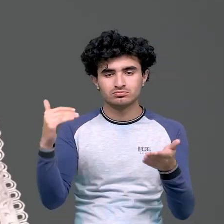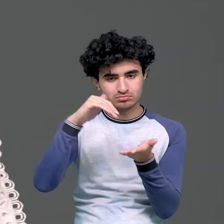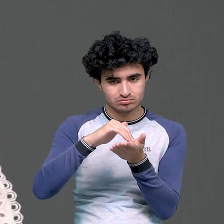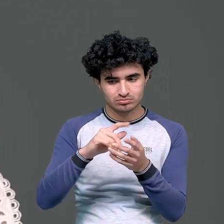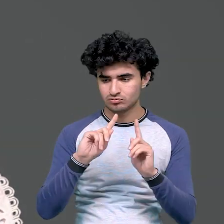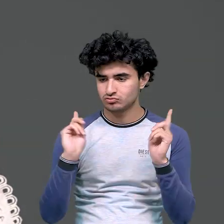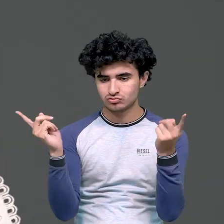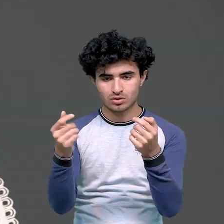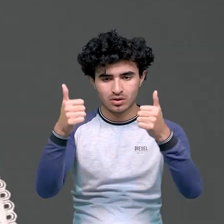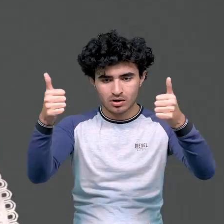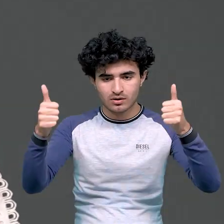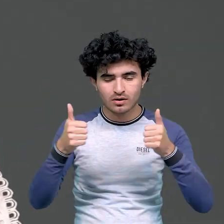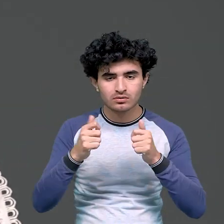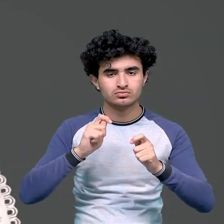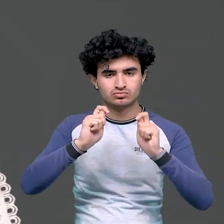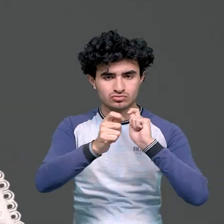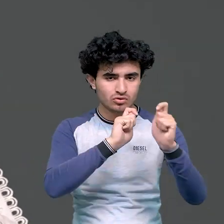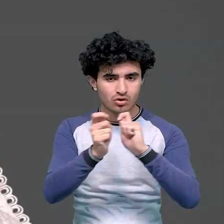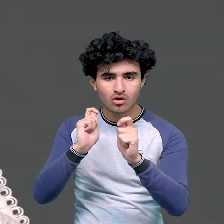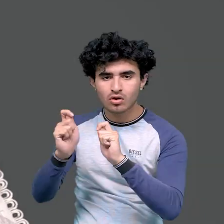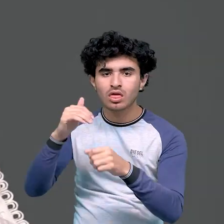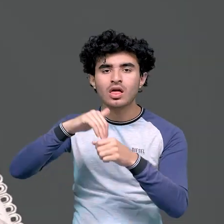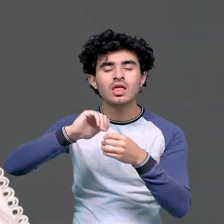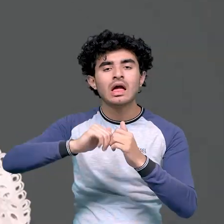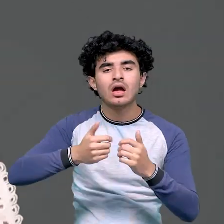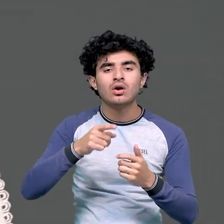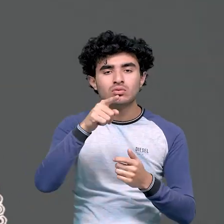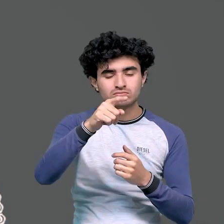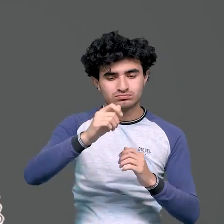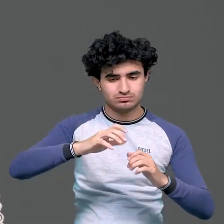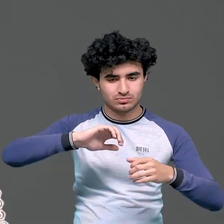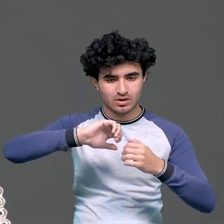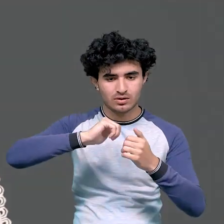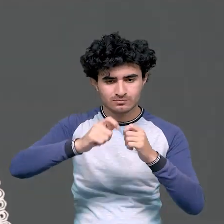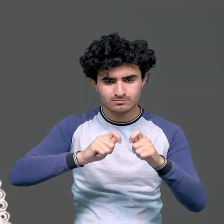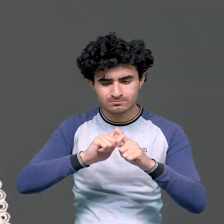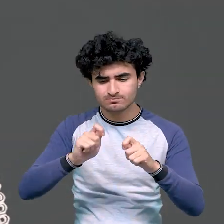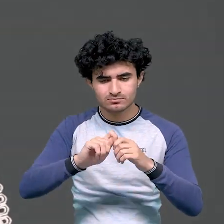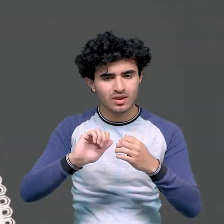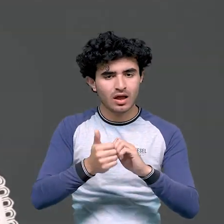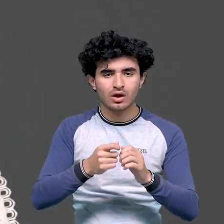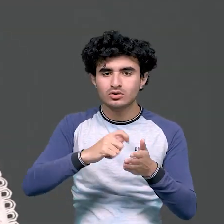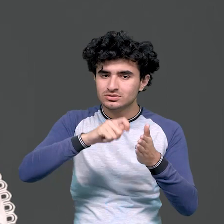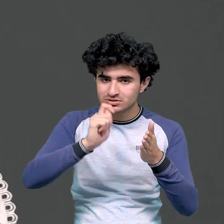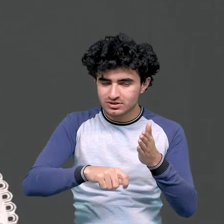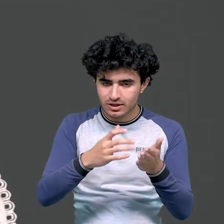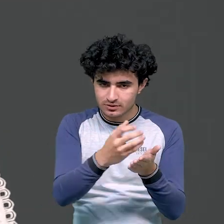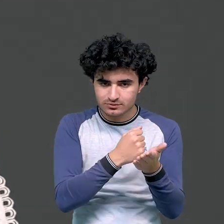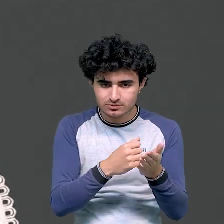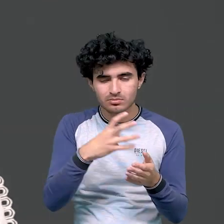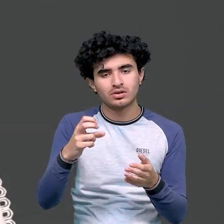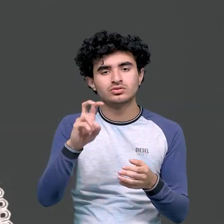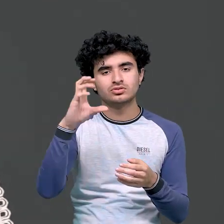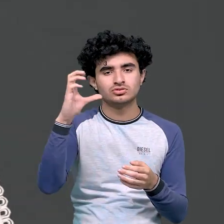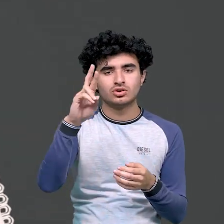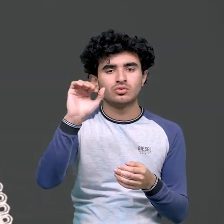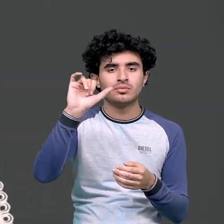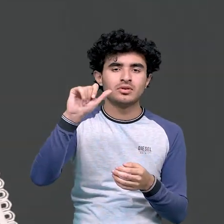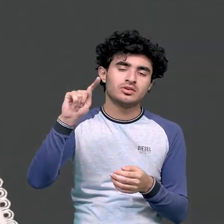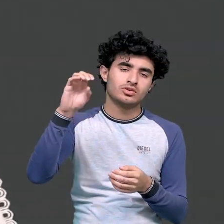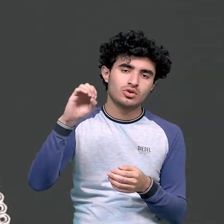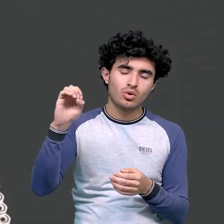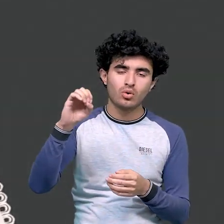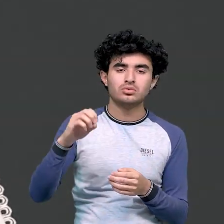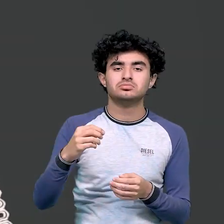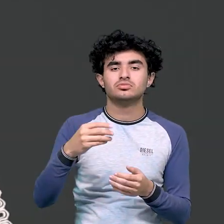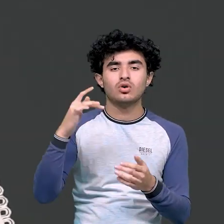have roundtables and discuss the potential and the scope for crypto, so that you can, you know, tax it, legalize it, and